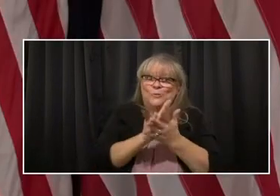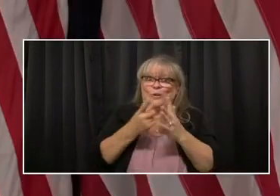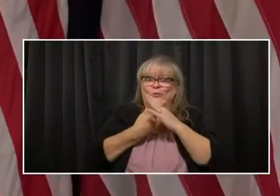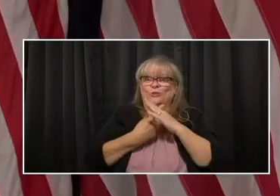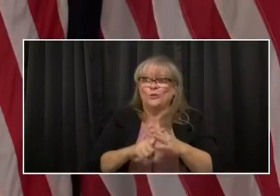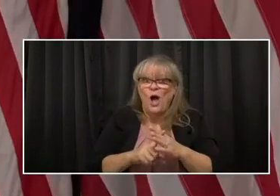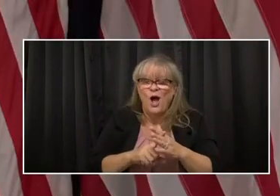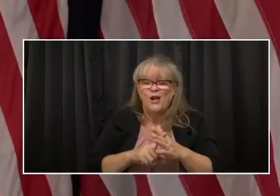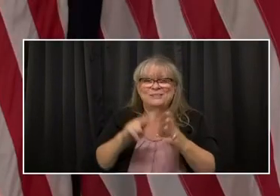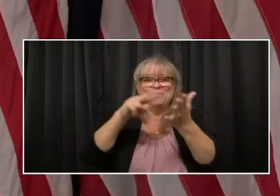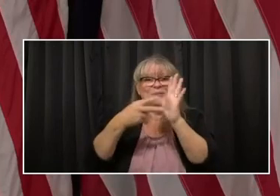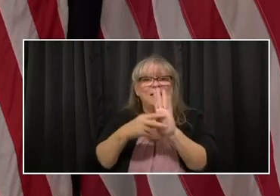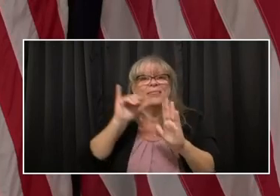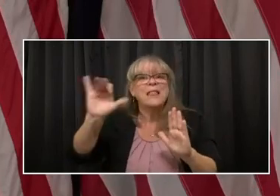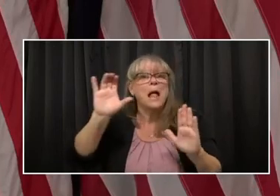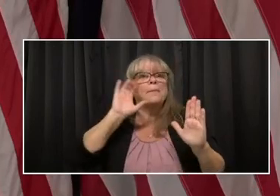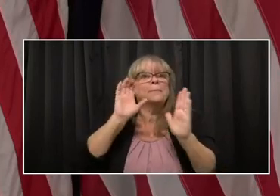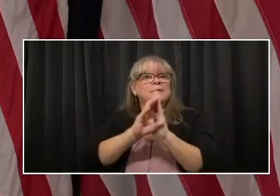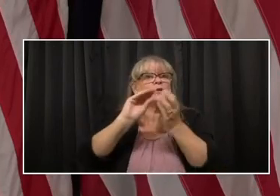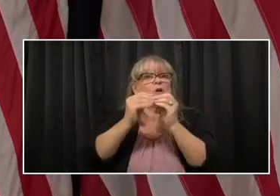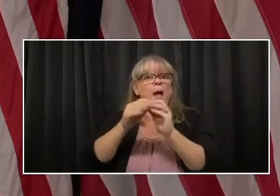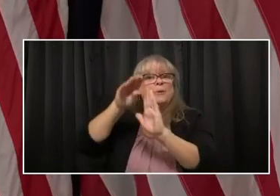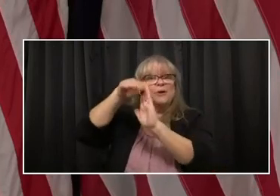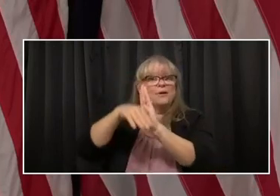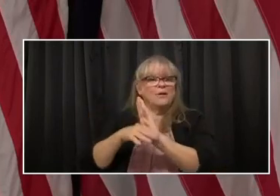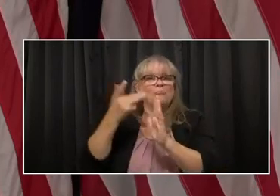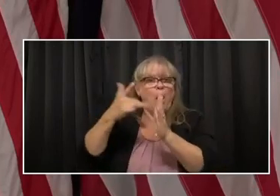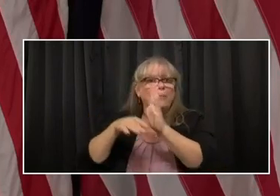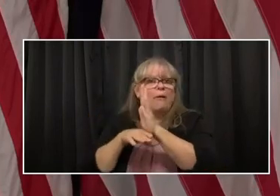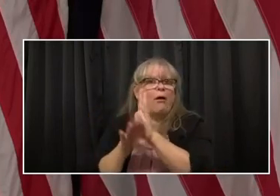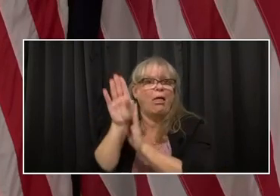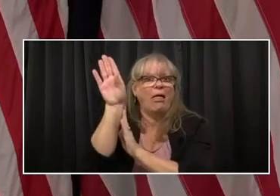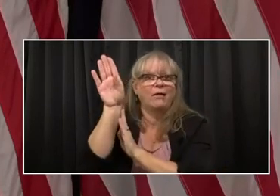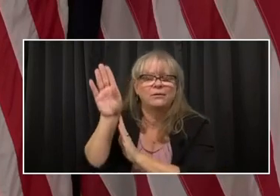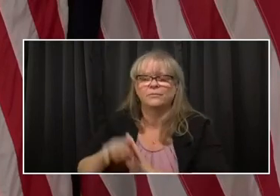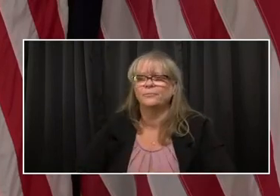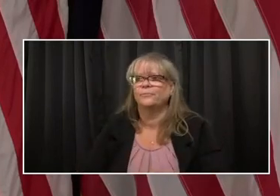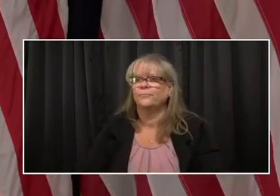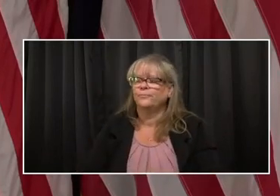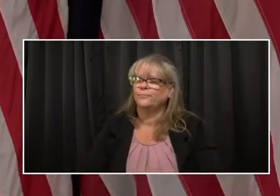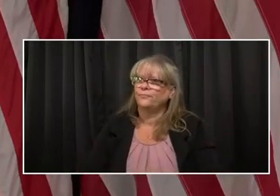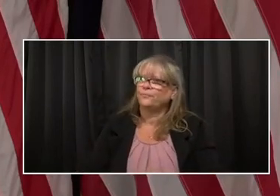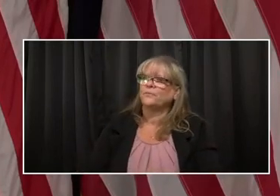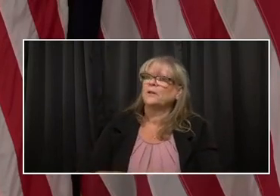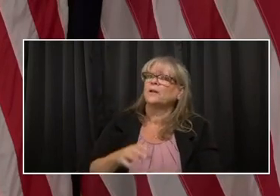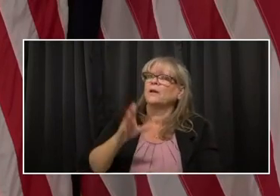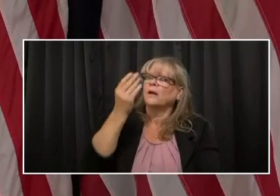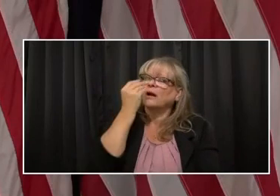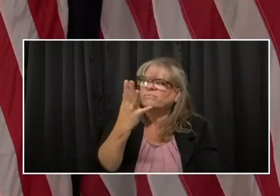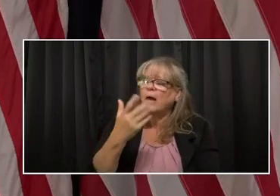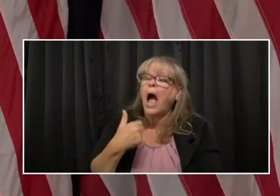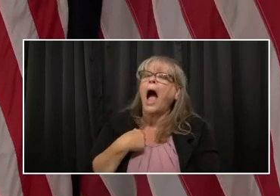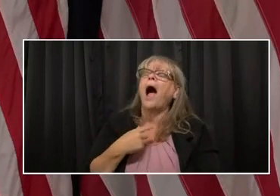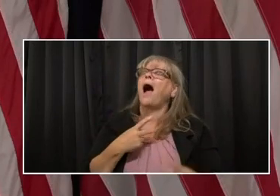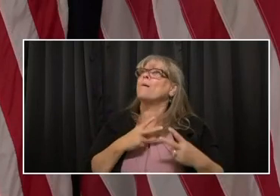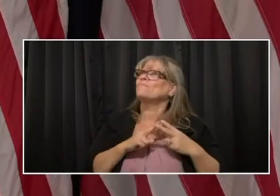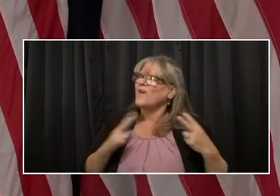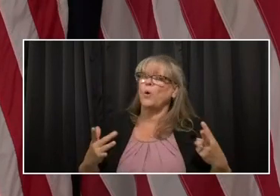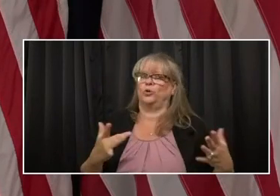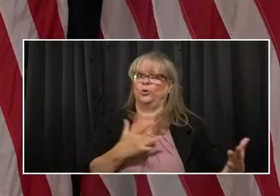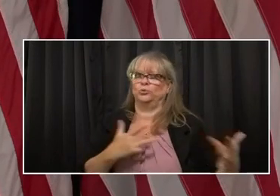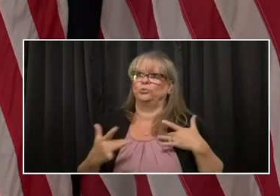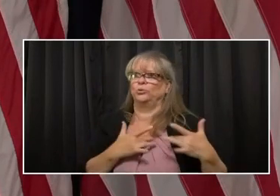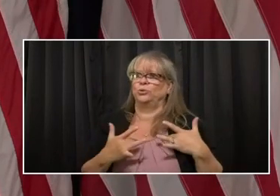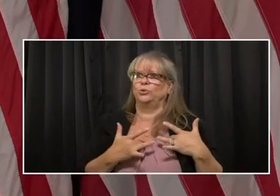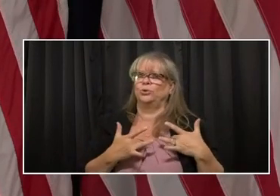I'm very concerned about our residential colleges in particular for a couple